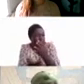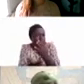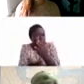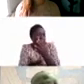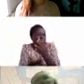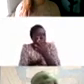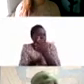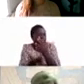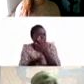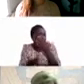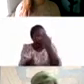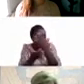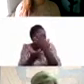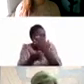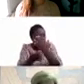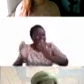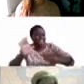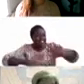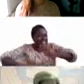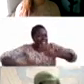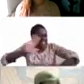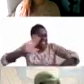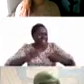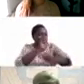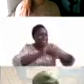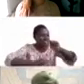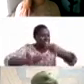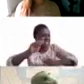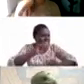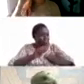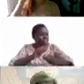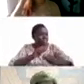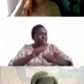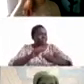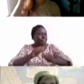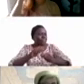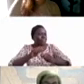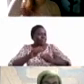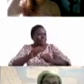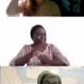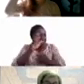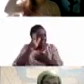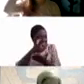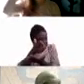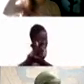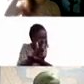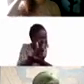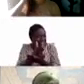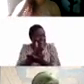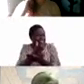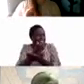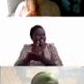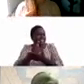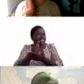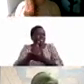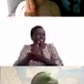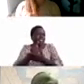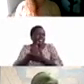So in order for a person with a disability to have access, we have identified